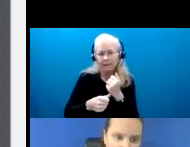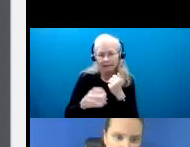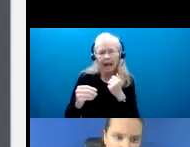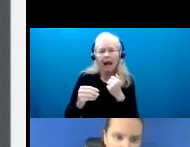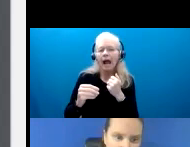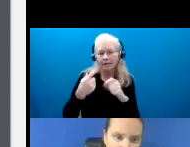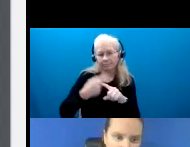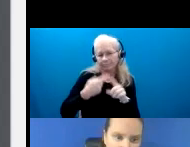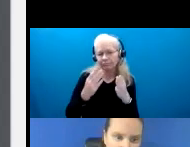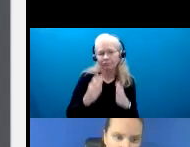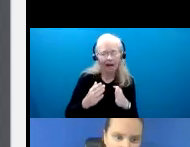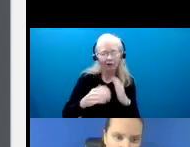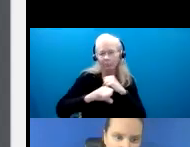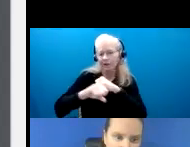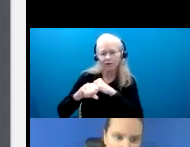No brainer.